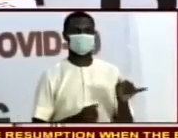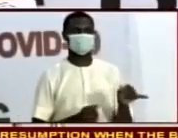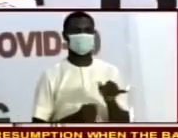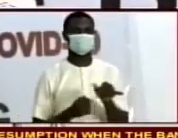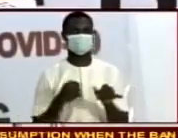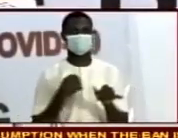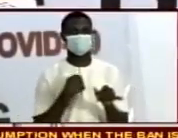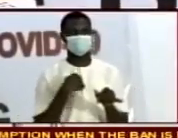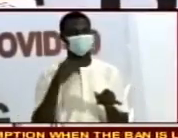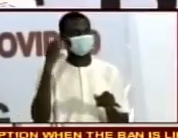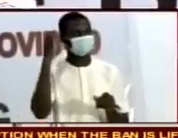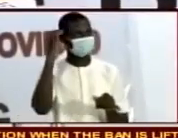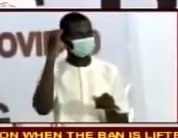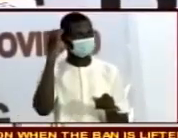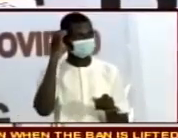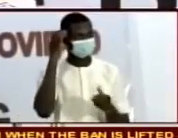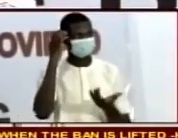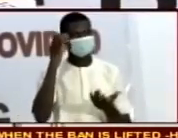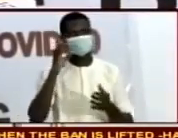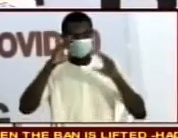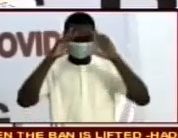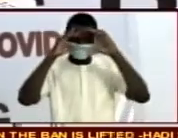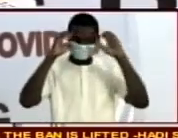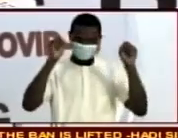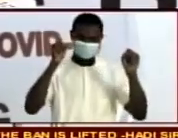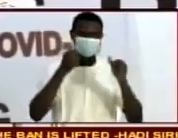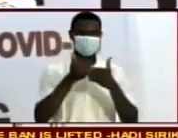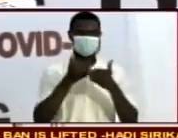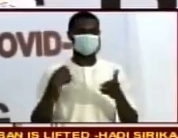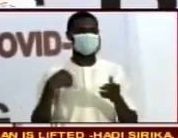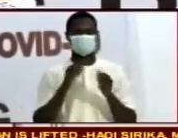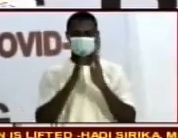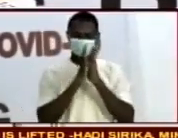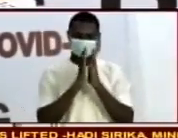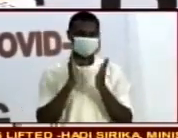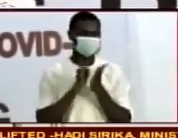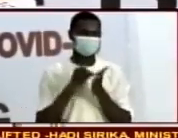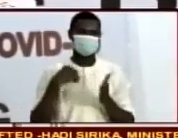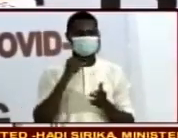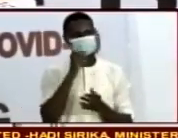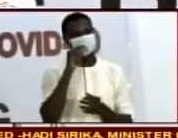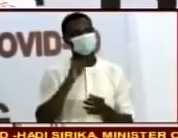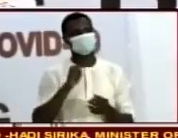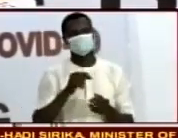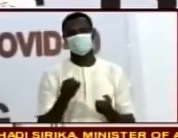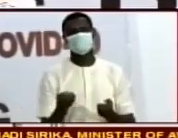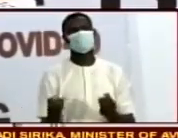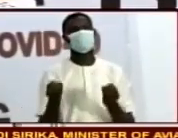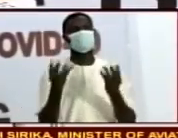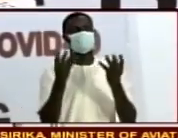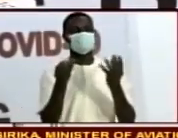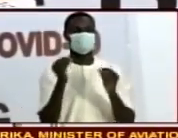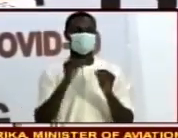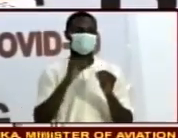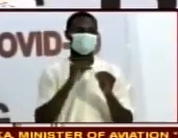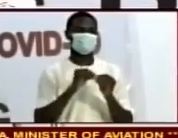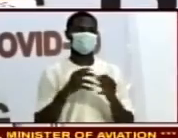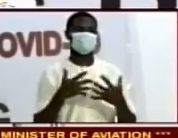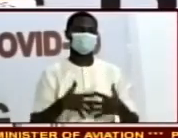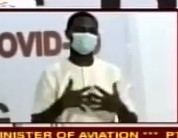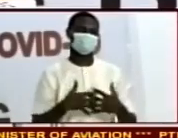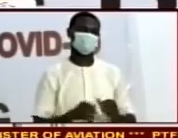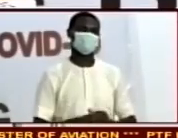His Excellency President, we must have all of this, but pray that we don't need them or we don't use them, which is what we look at. Now, the